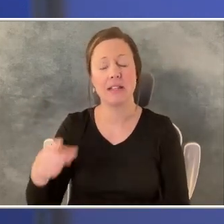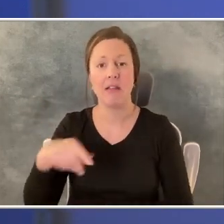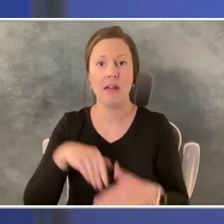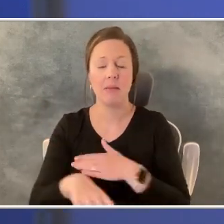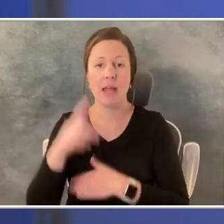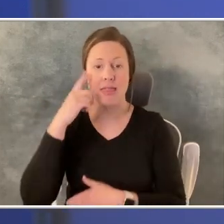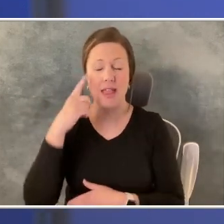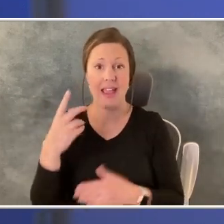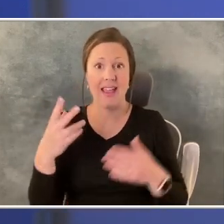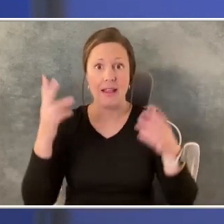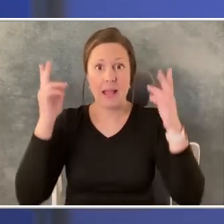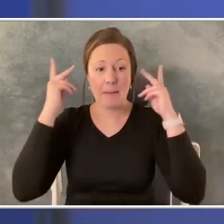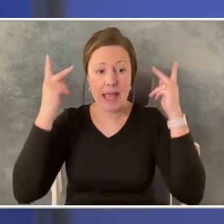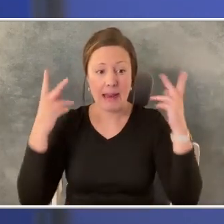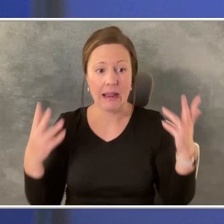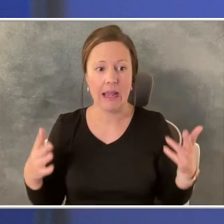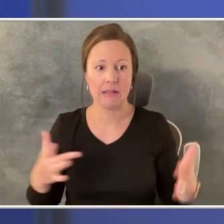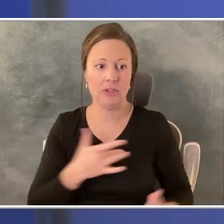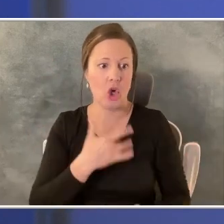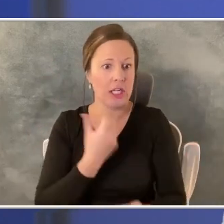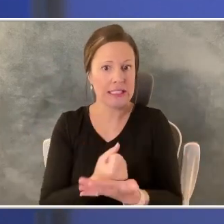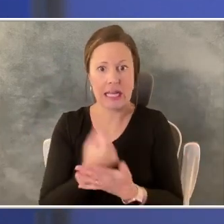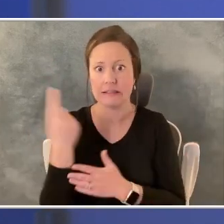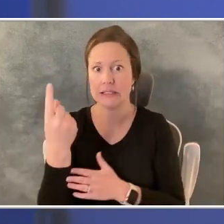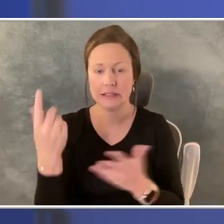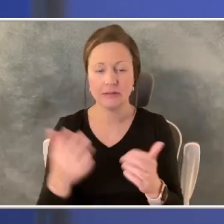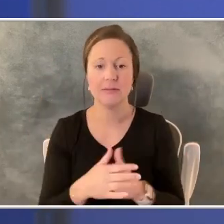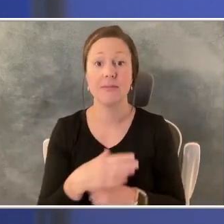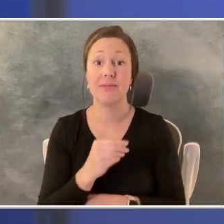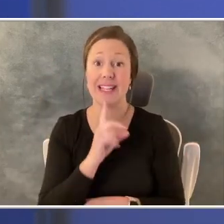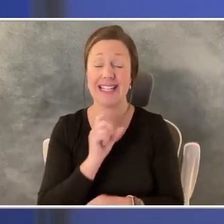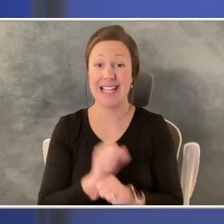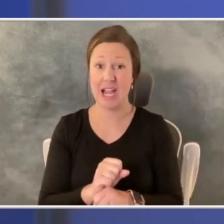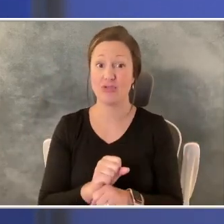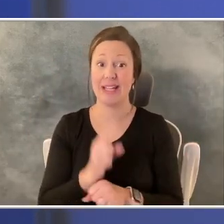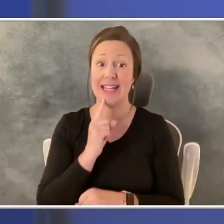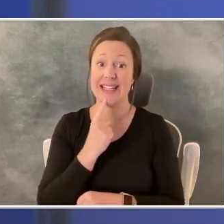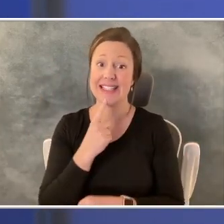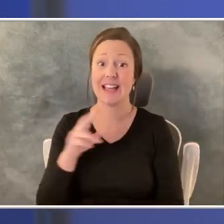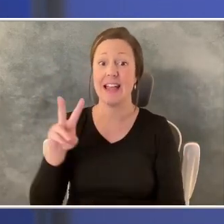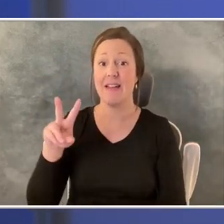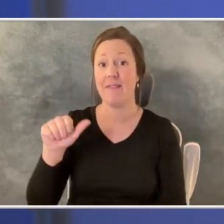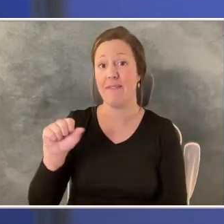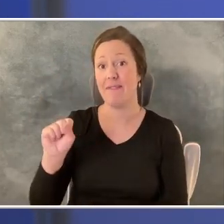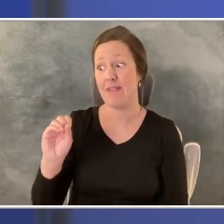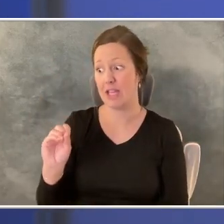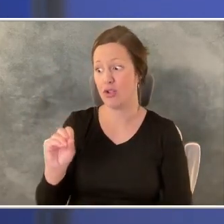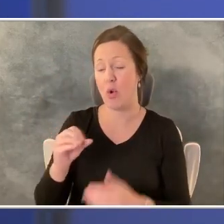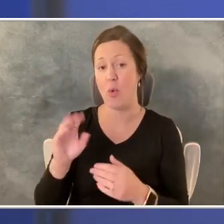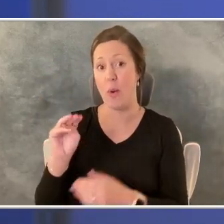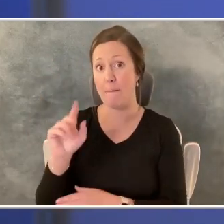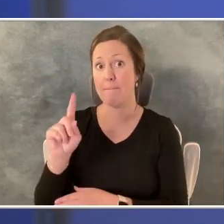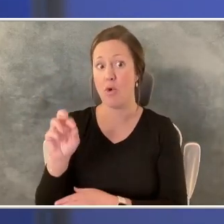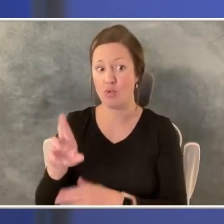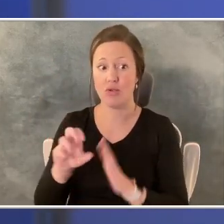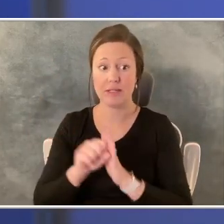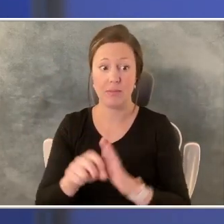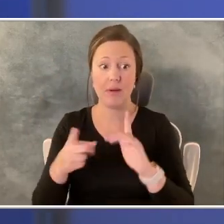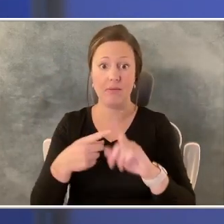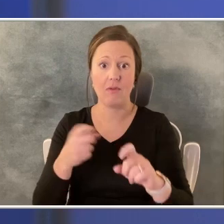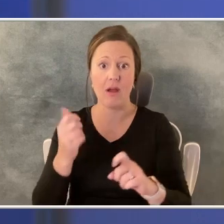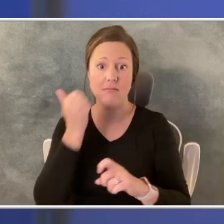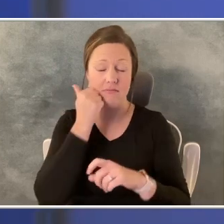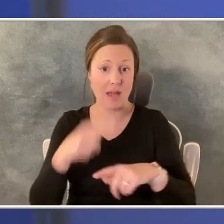maybe they're having a heart attack. And really it is a really serious vasomotor symptom. So, and the anxiety around